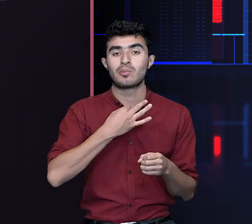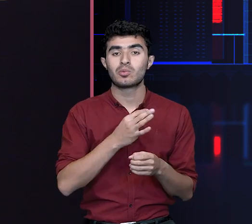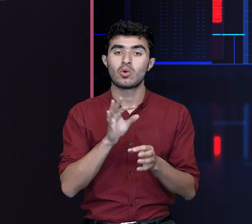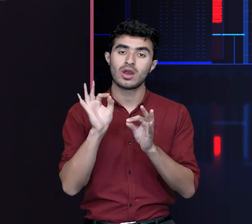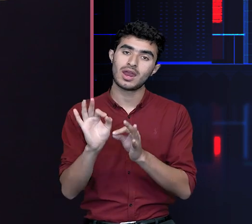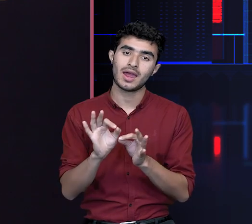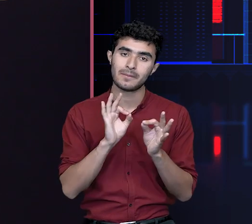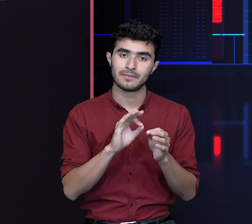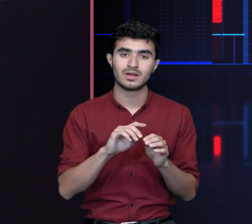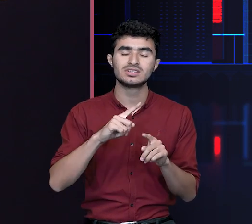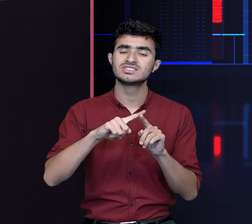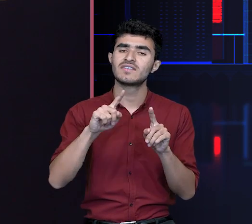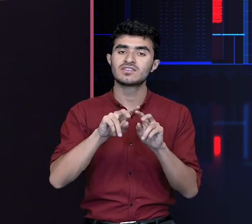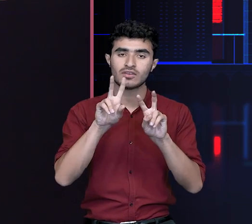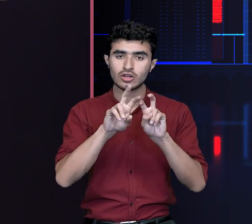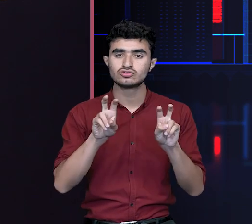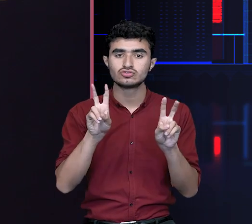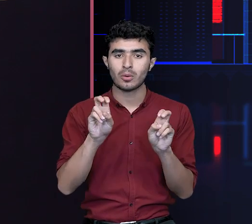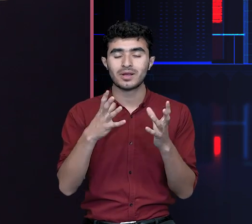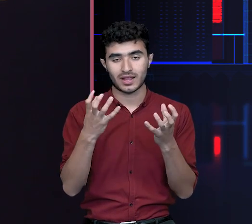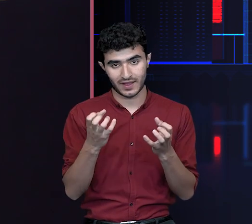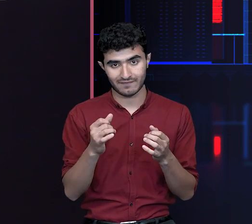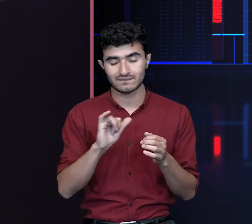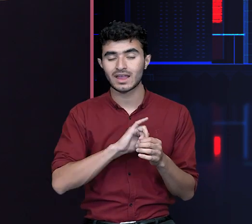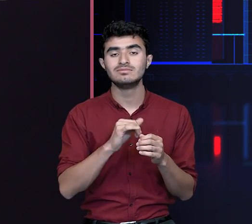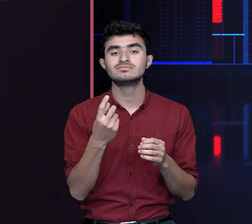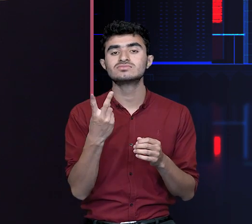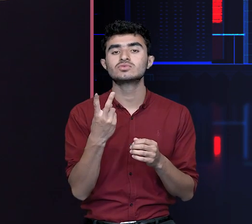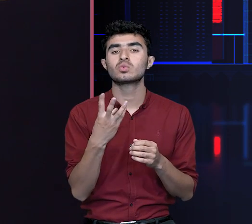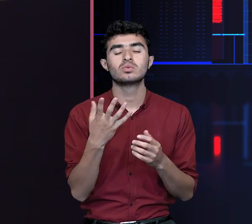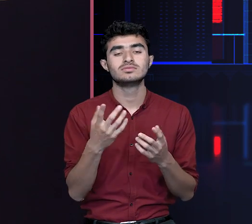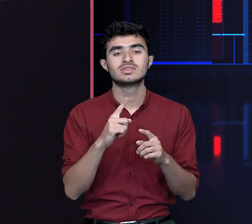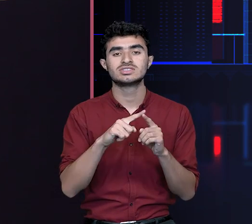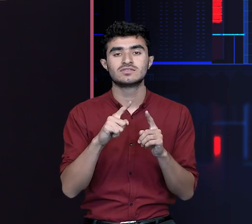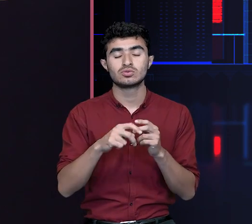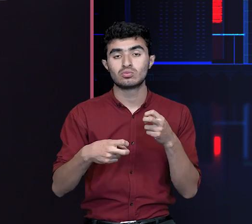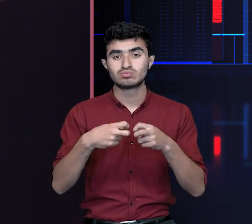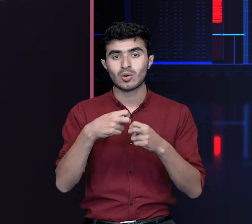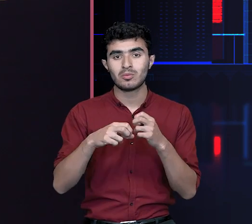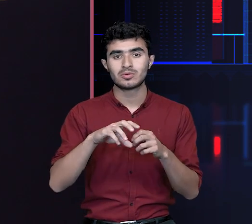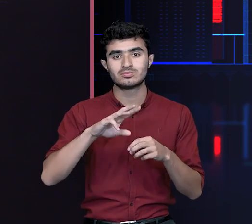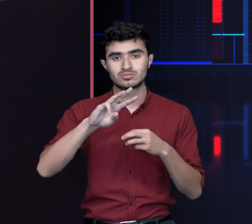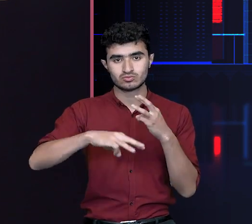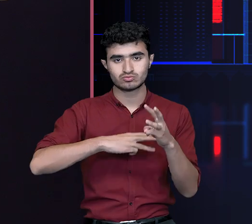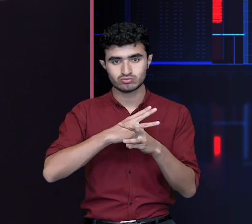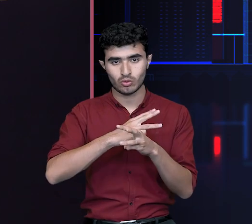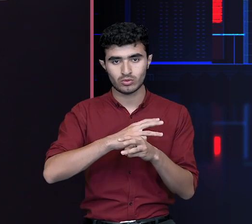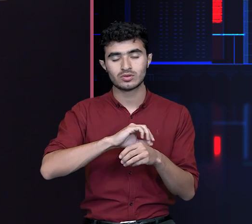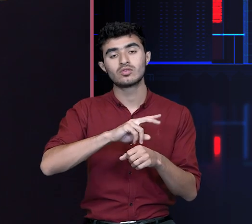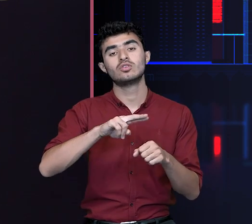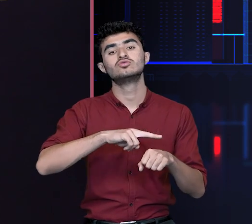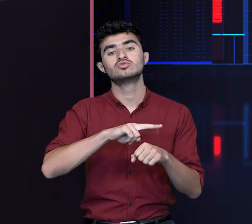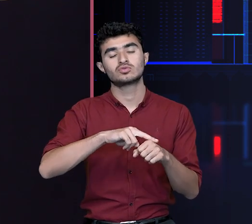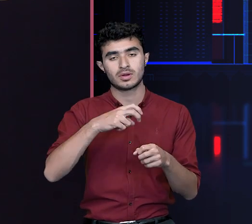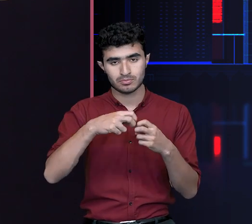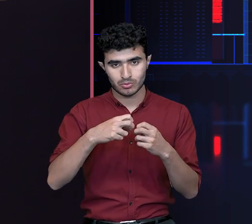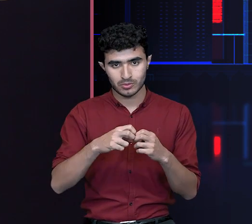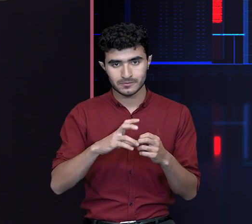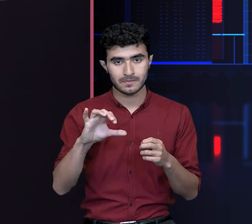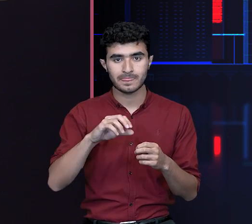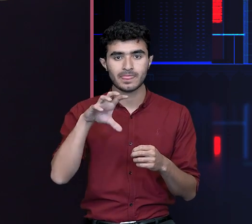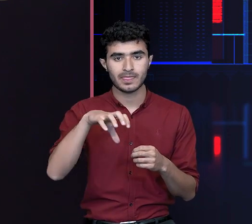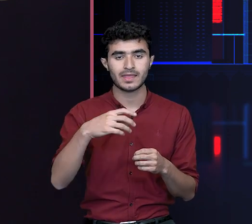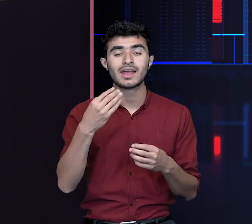and there are many topics inside of it. Like, some of them are on serious problems on a local and global